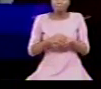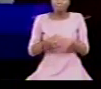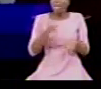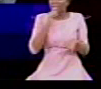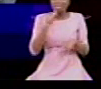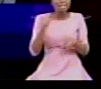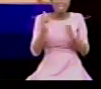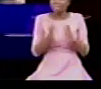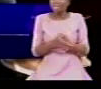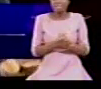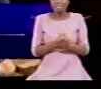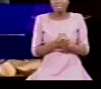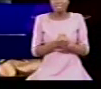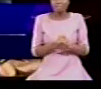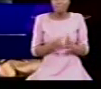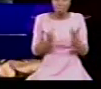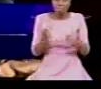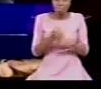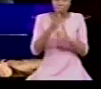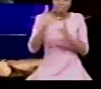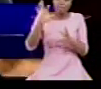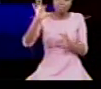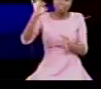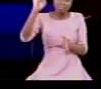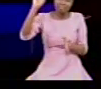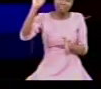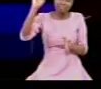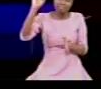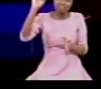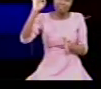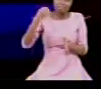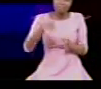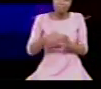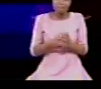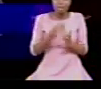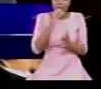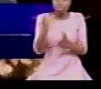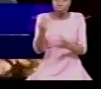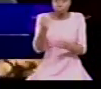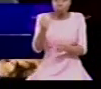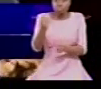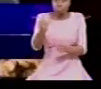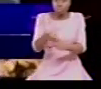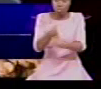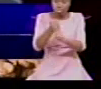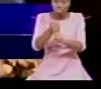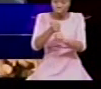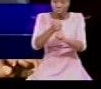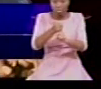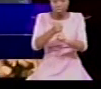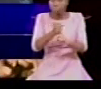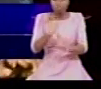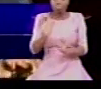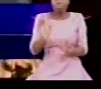last. Hold like this. If you don't hold it like this, it will drown you, become proud